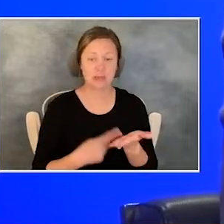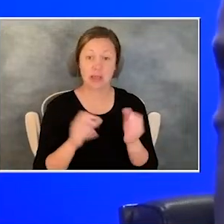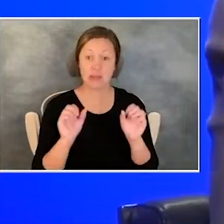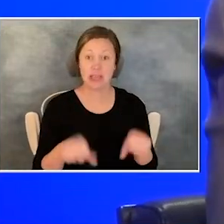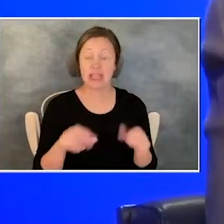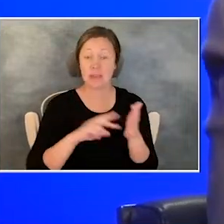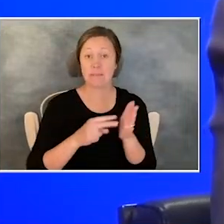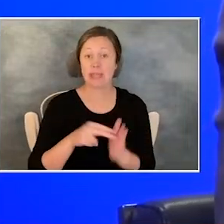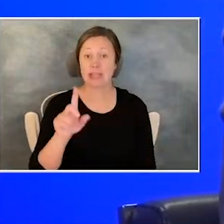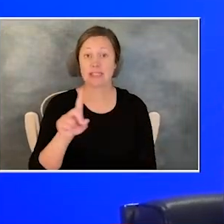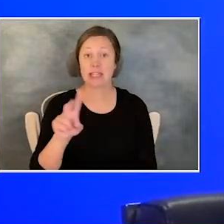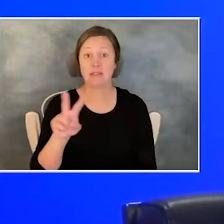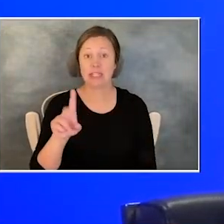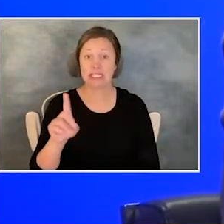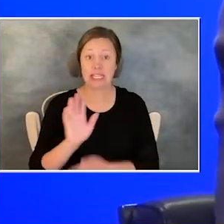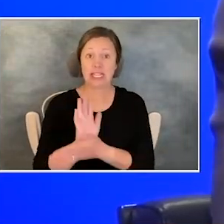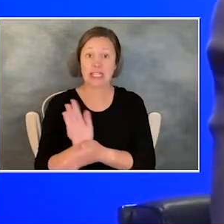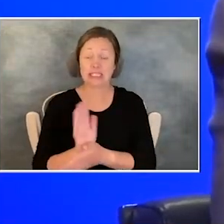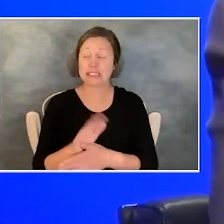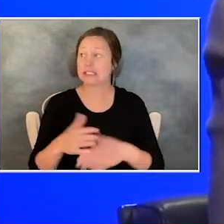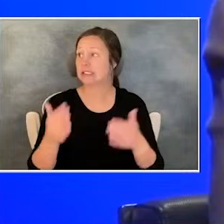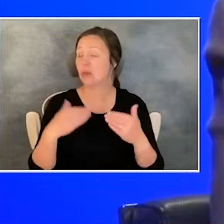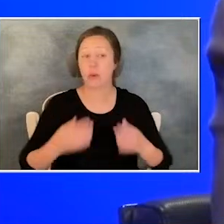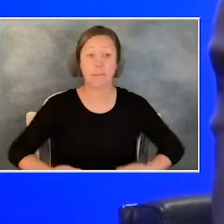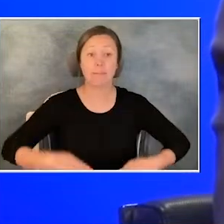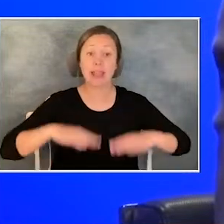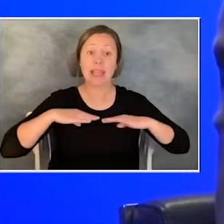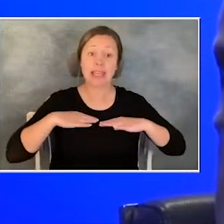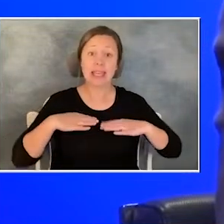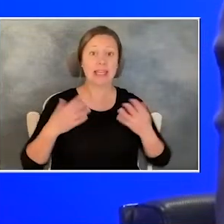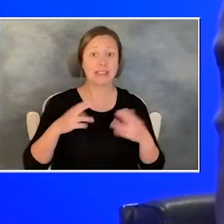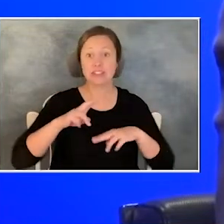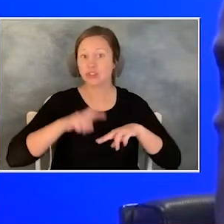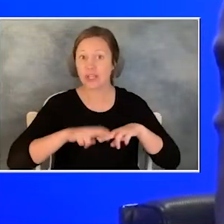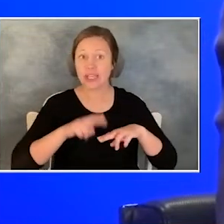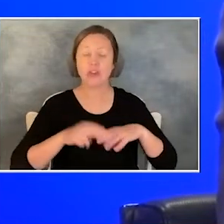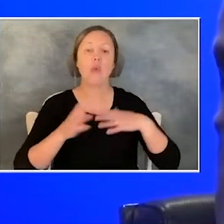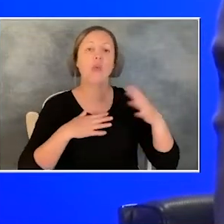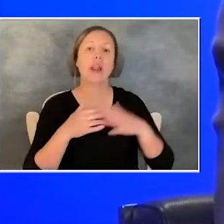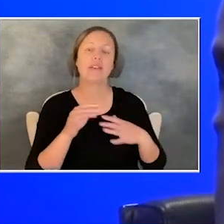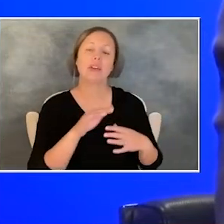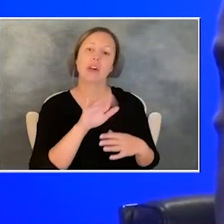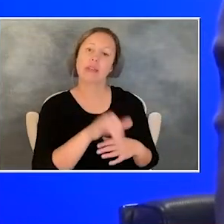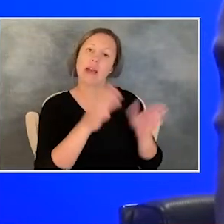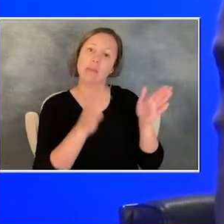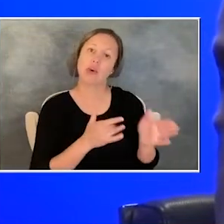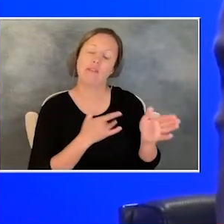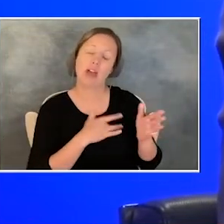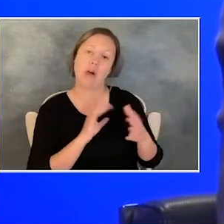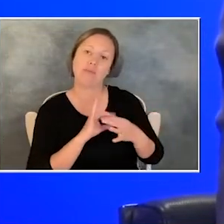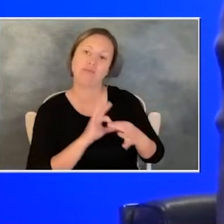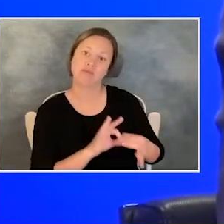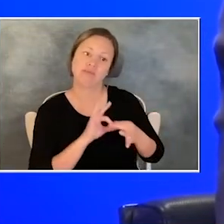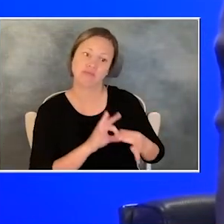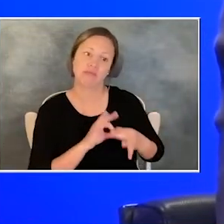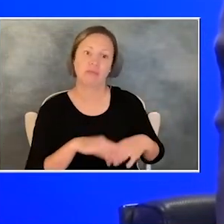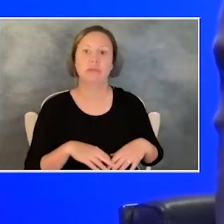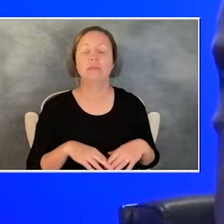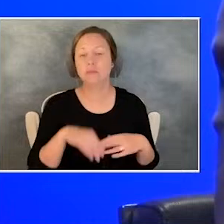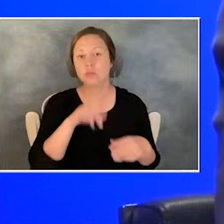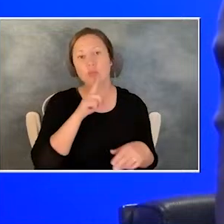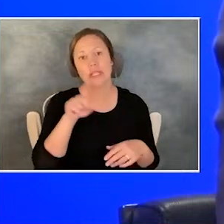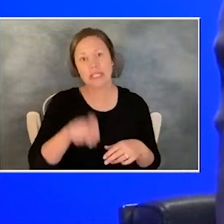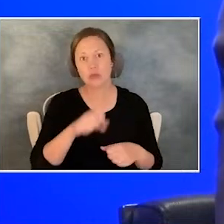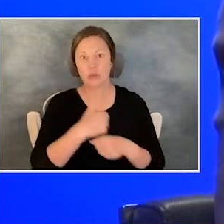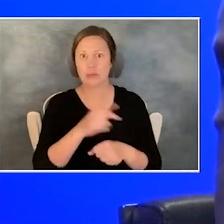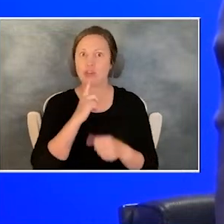DVDs, sometimes that's blankets, sometimes that's chairs, whatever that is. There's but there needs to be security blankets